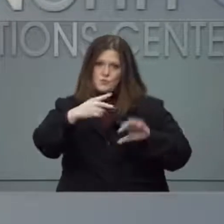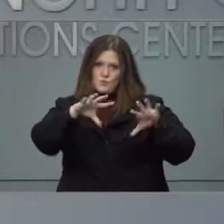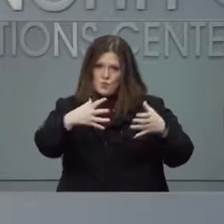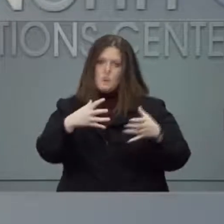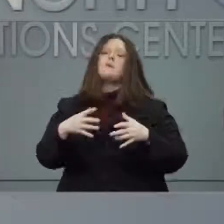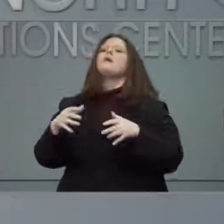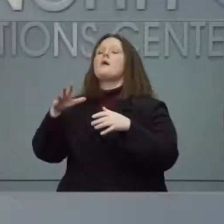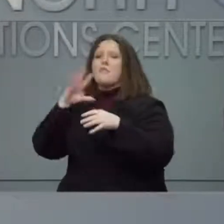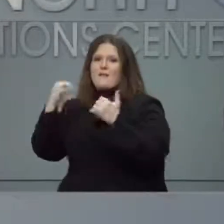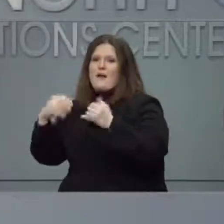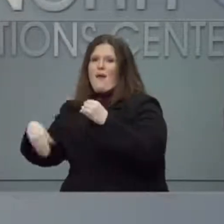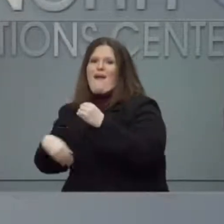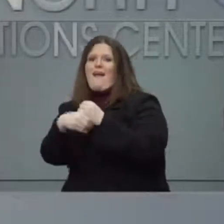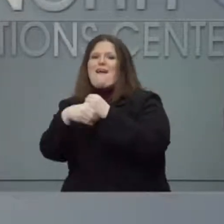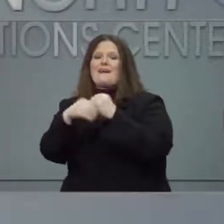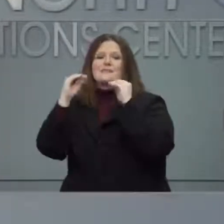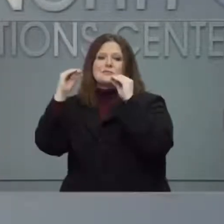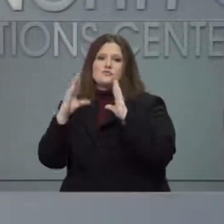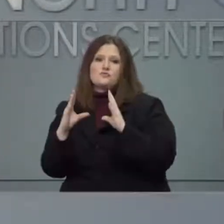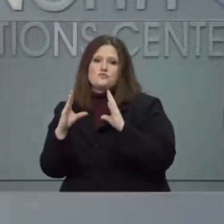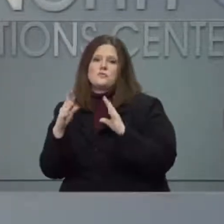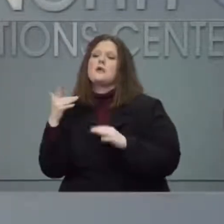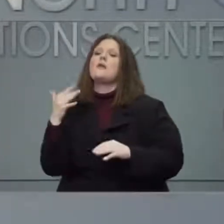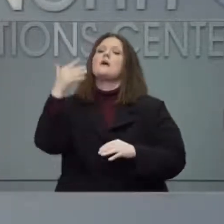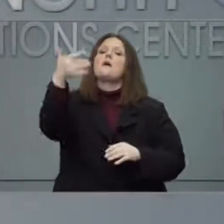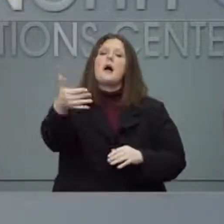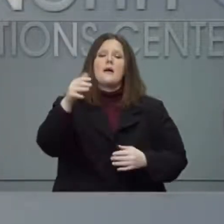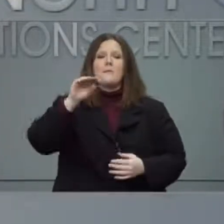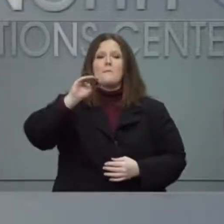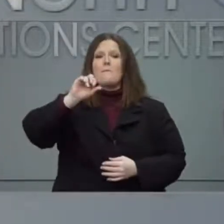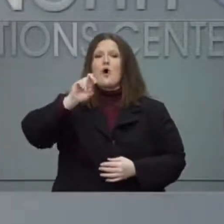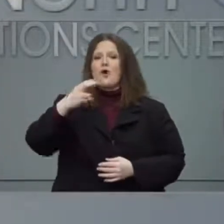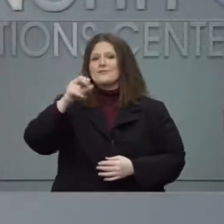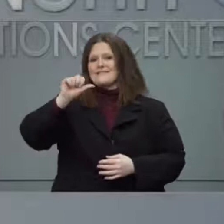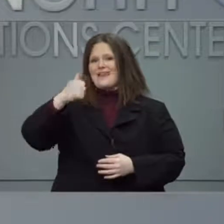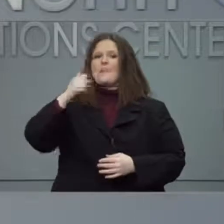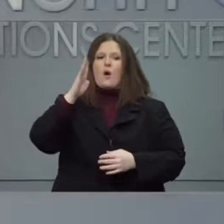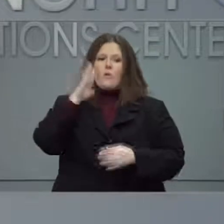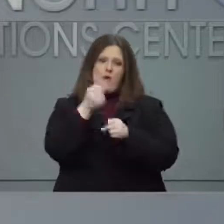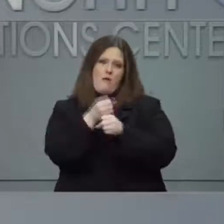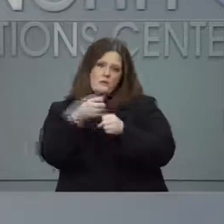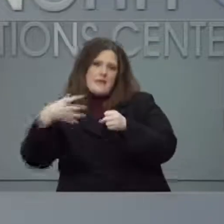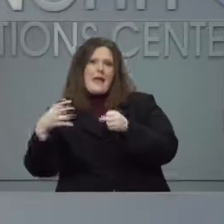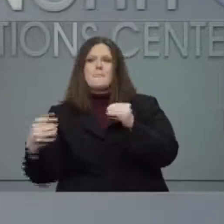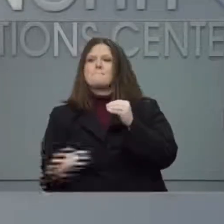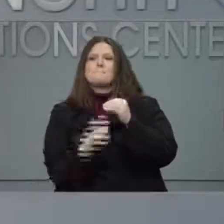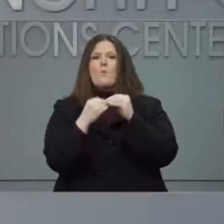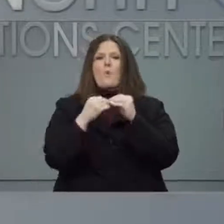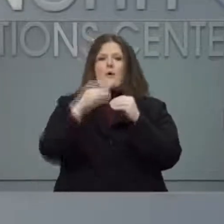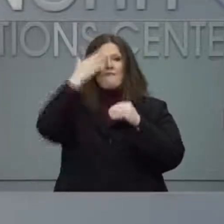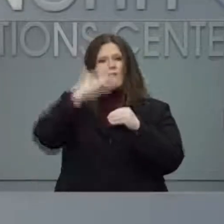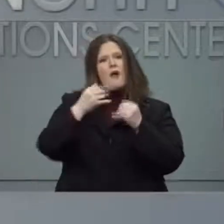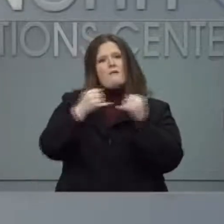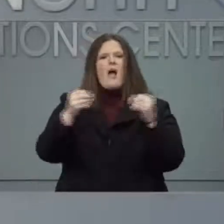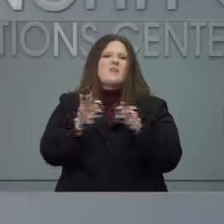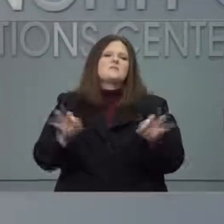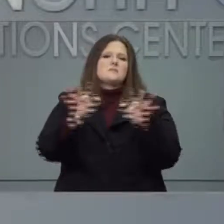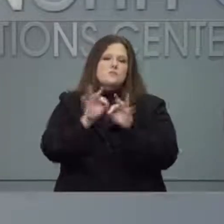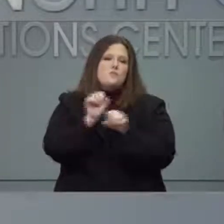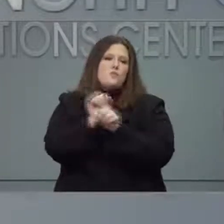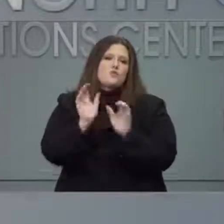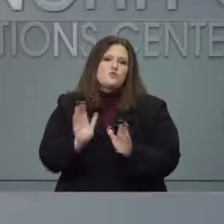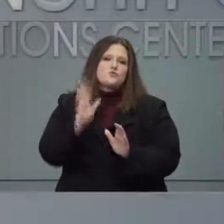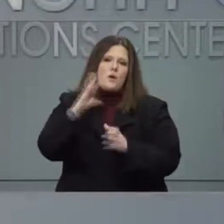additional members of Group 3 essential workers will be eligible. I know that many people, including me,